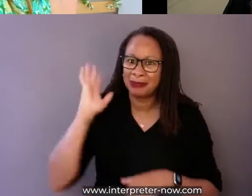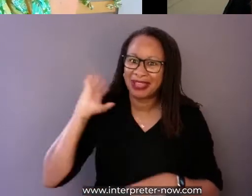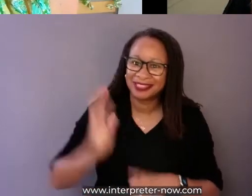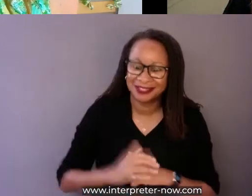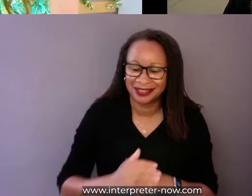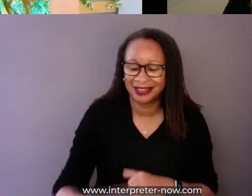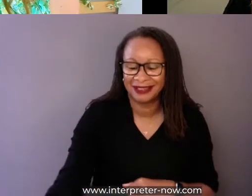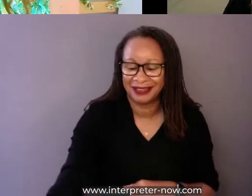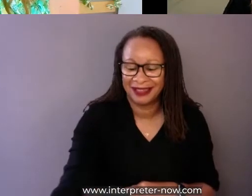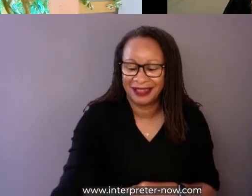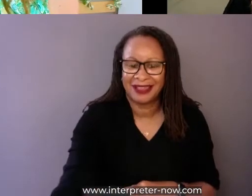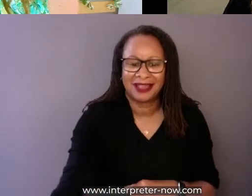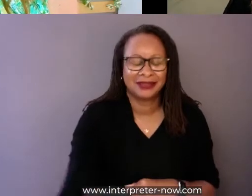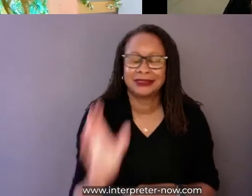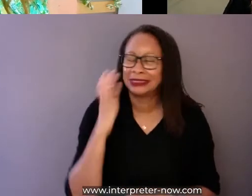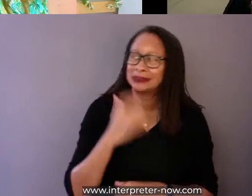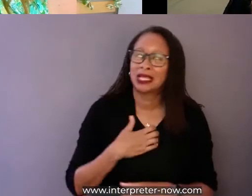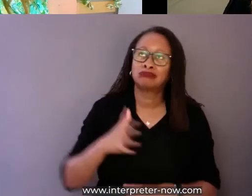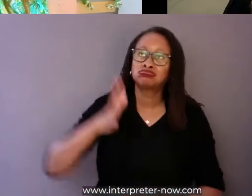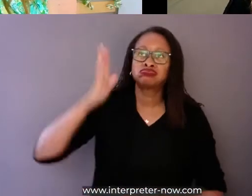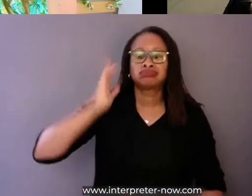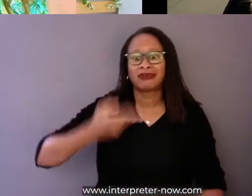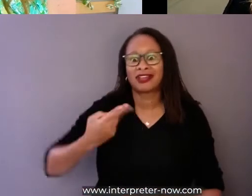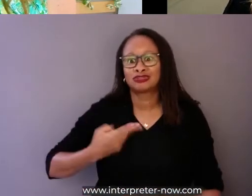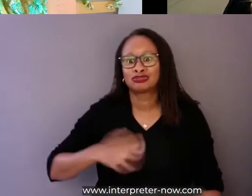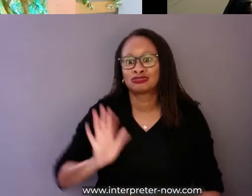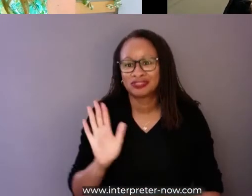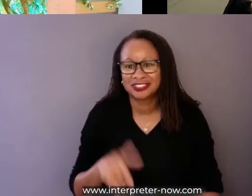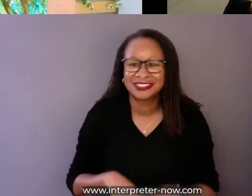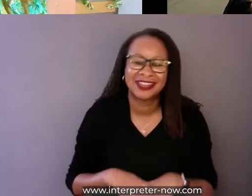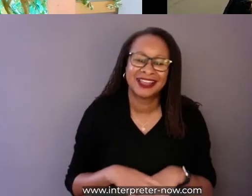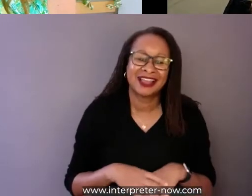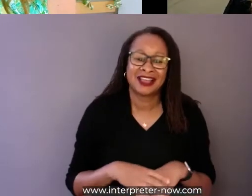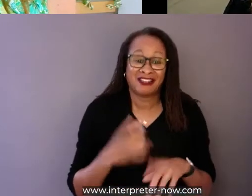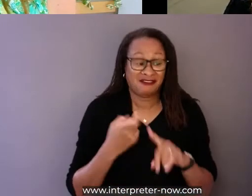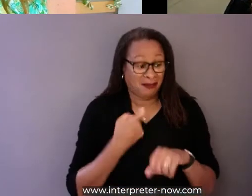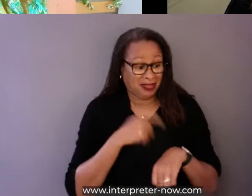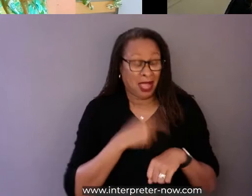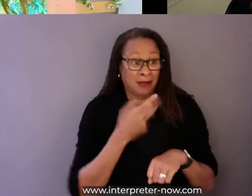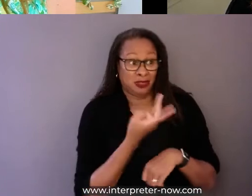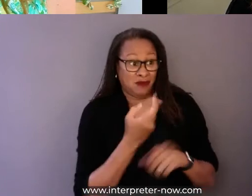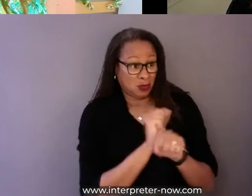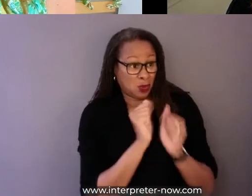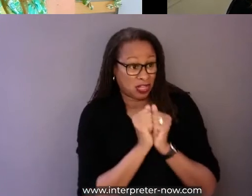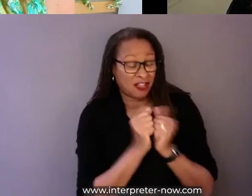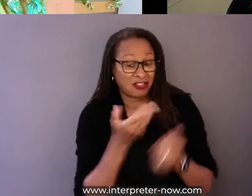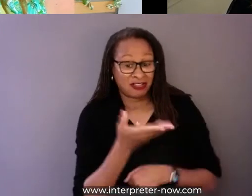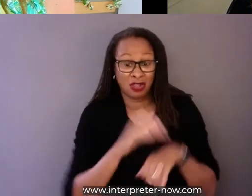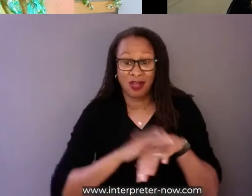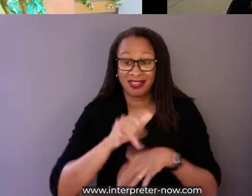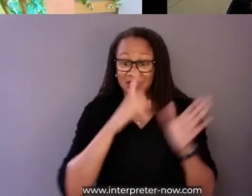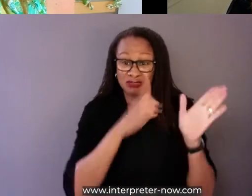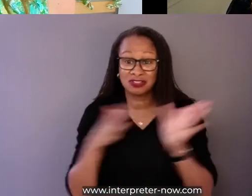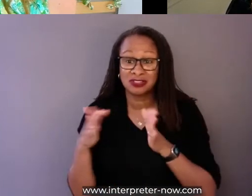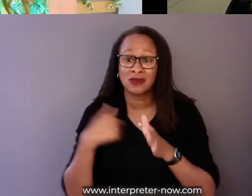it does feel like ancient history. And even just in the time that we worked together there, together on that strategy,